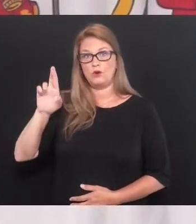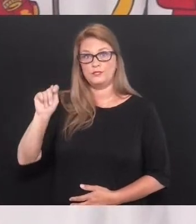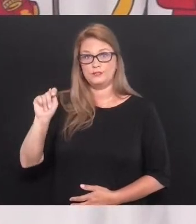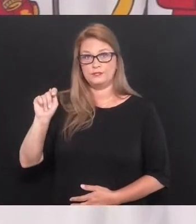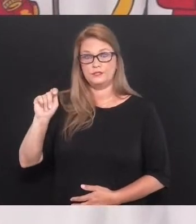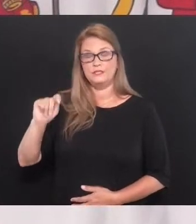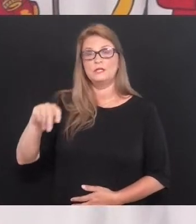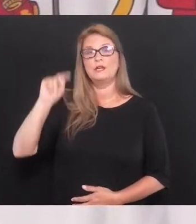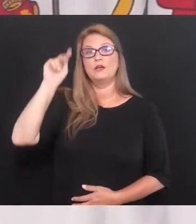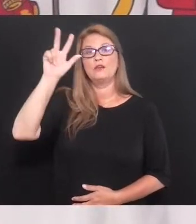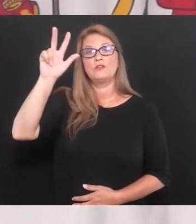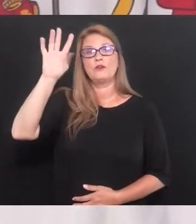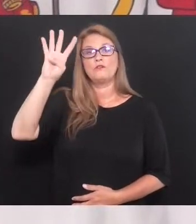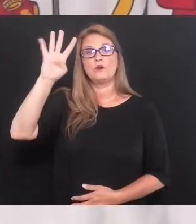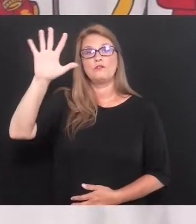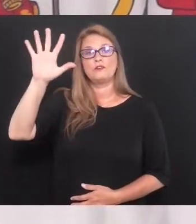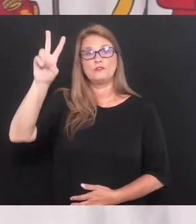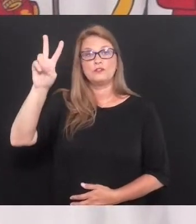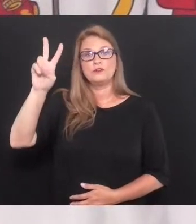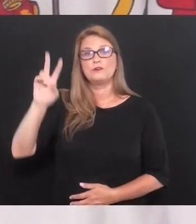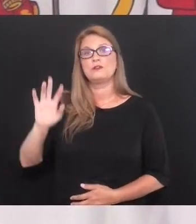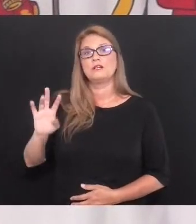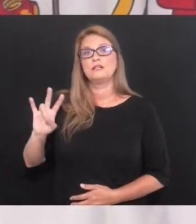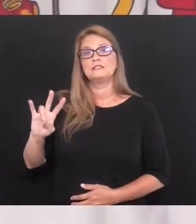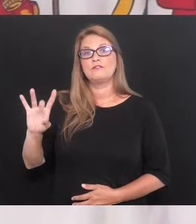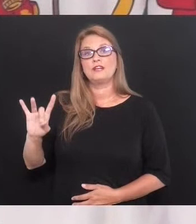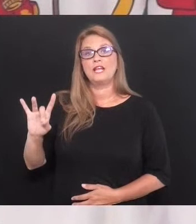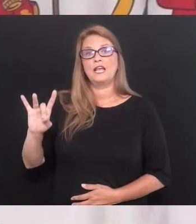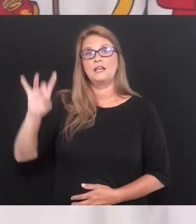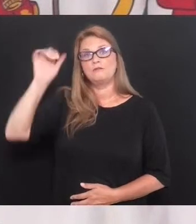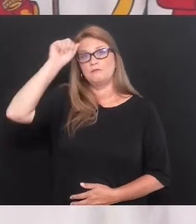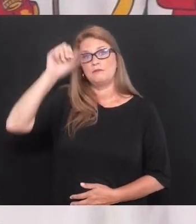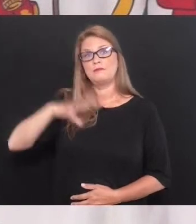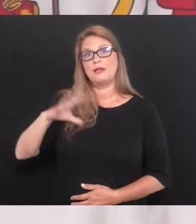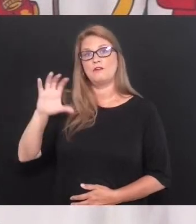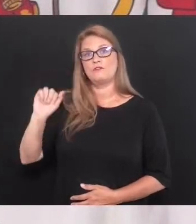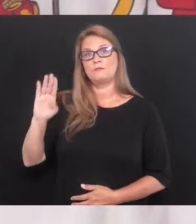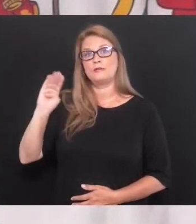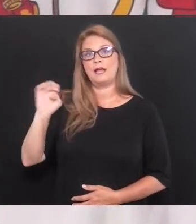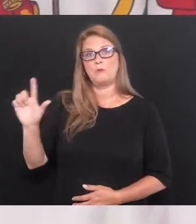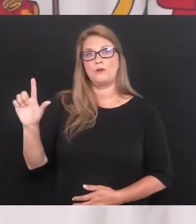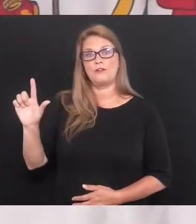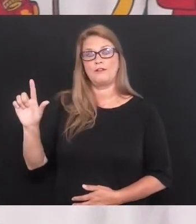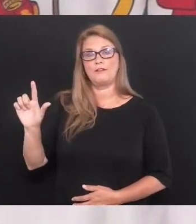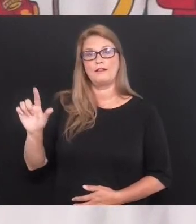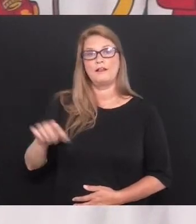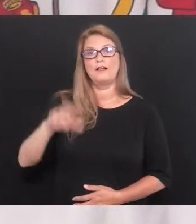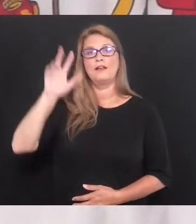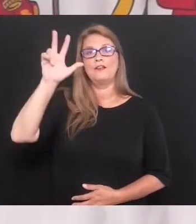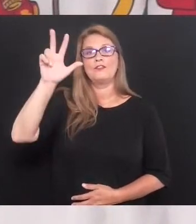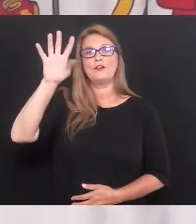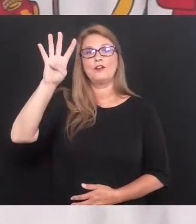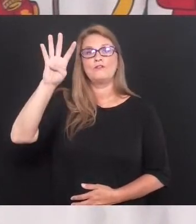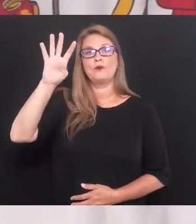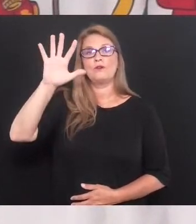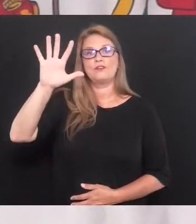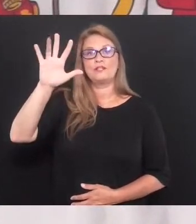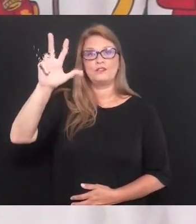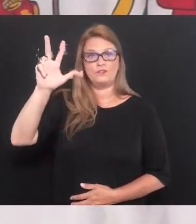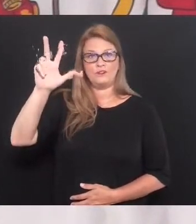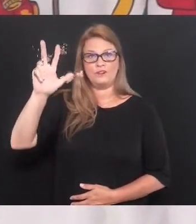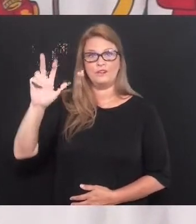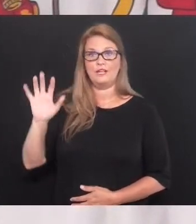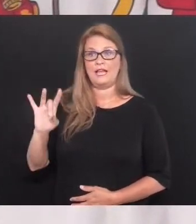The 3,452nd death, a 78-year-old female from Cabell County. The 3,453rd